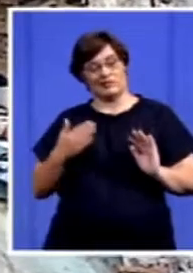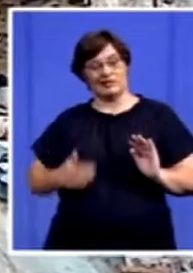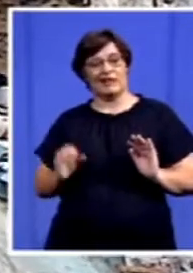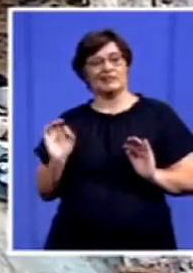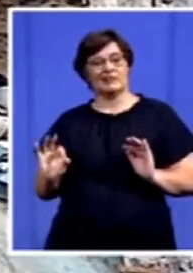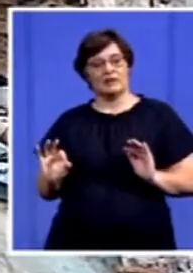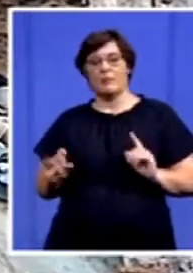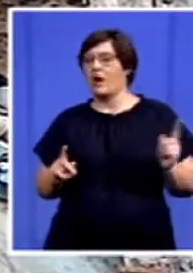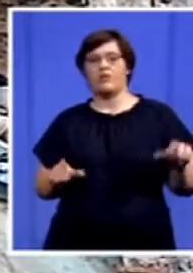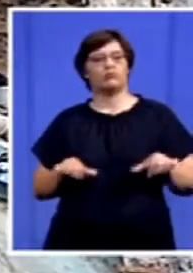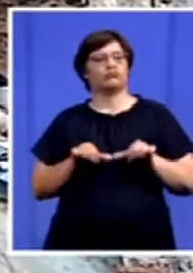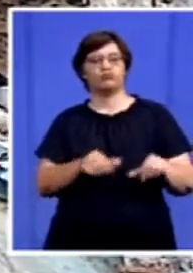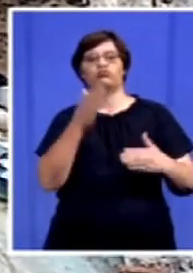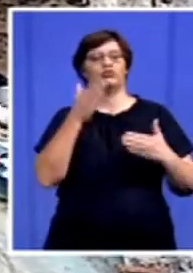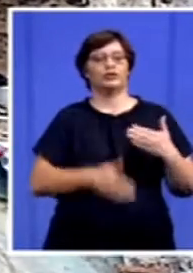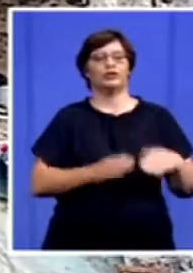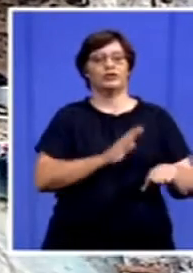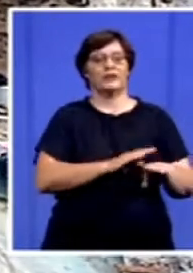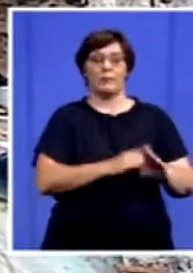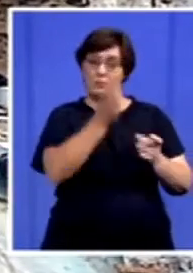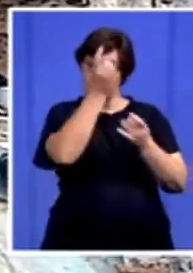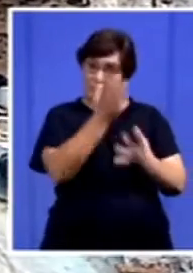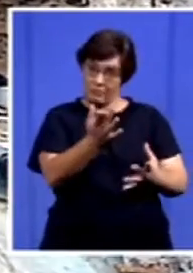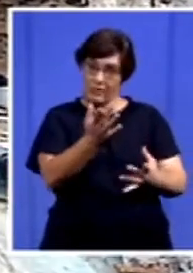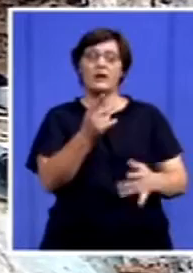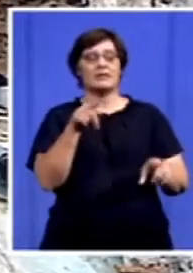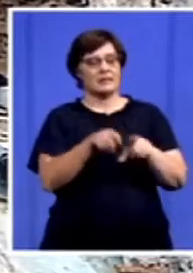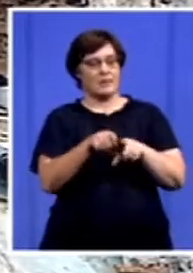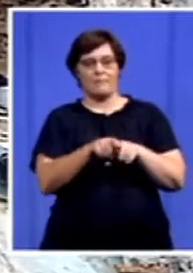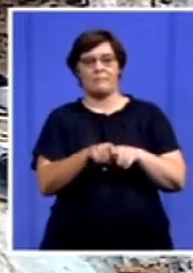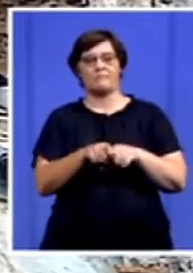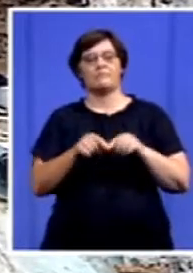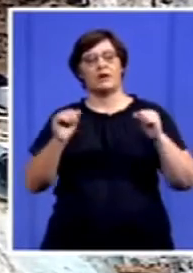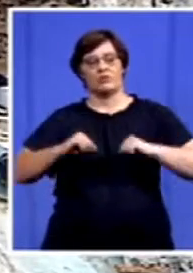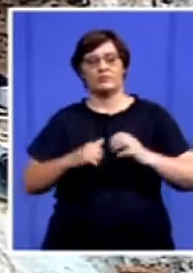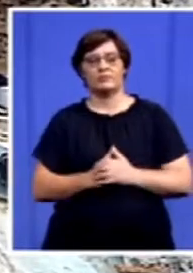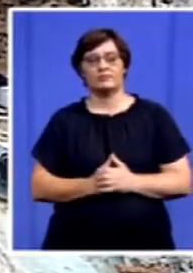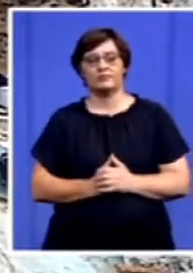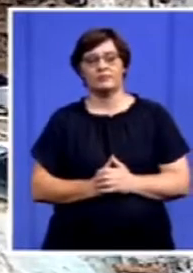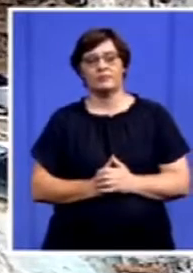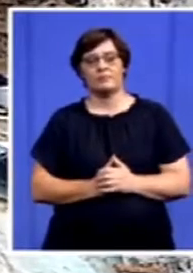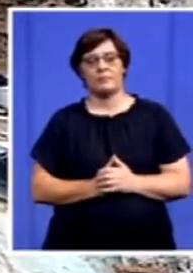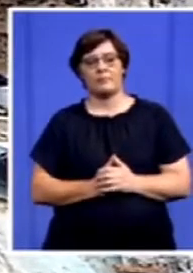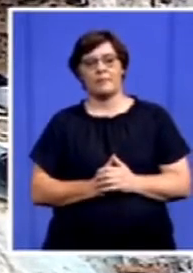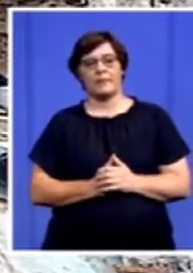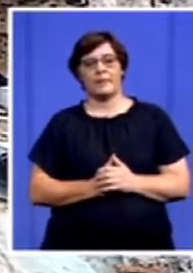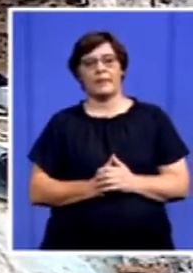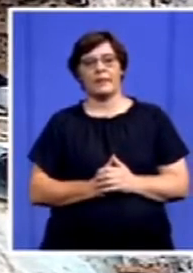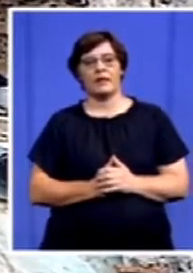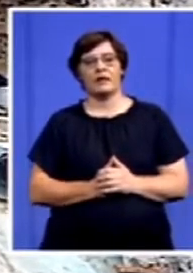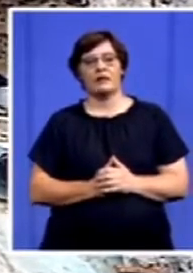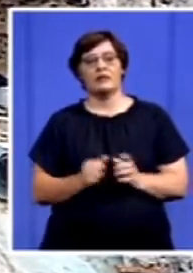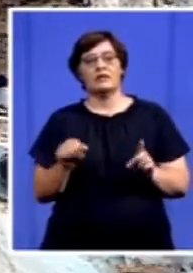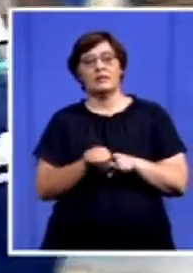completed at the time that we agreed to. What we also just need to indicate is that,